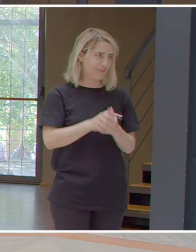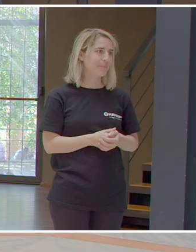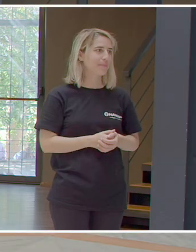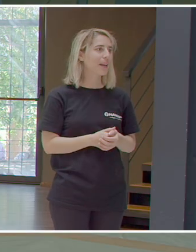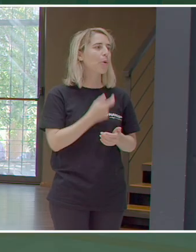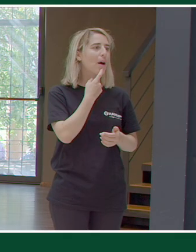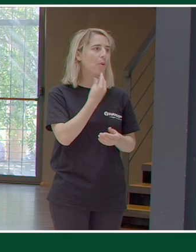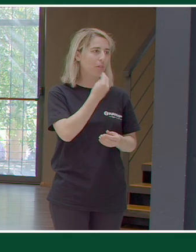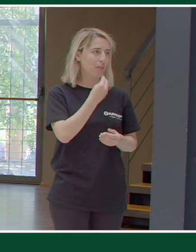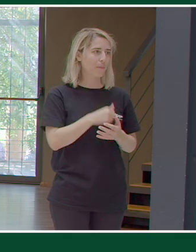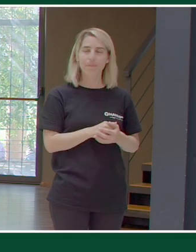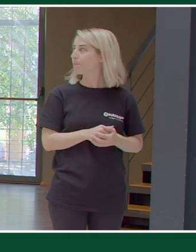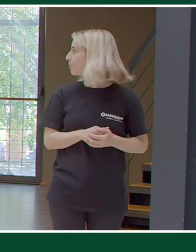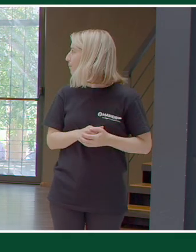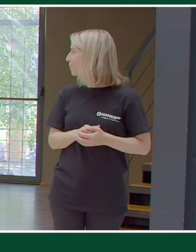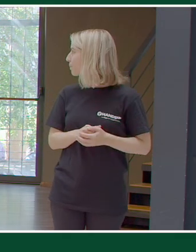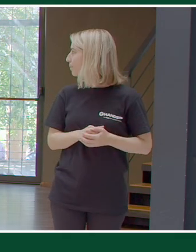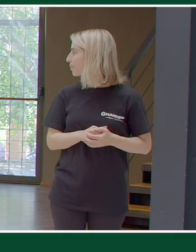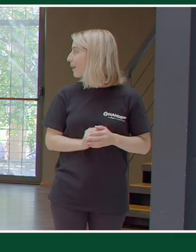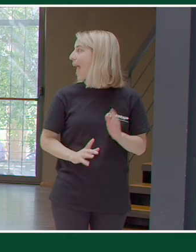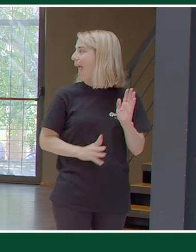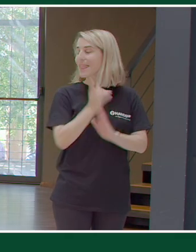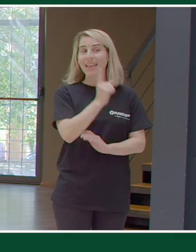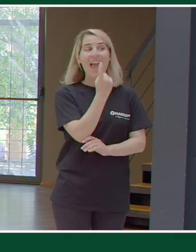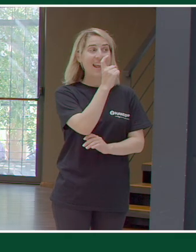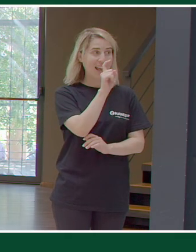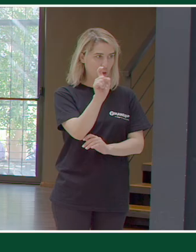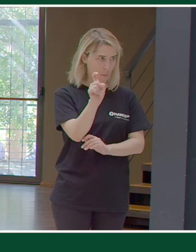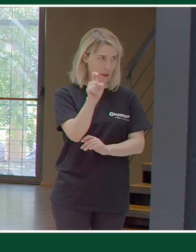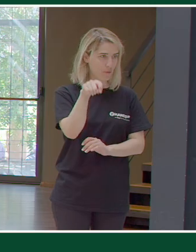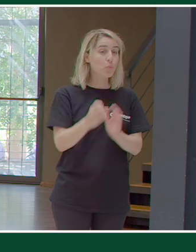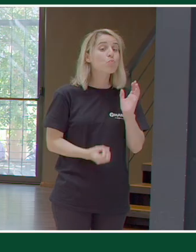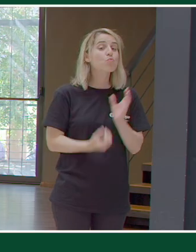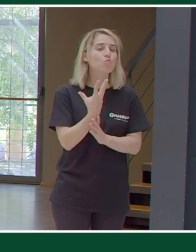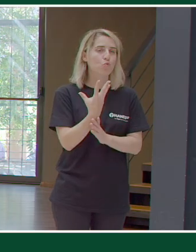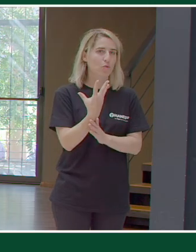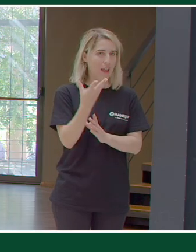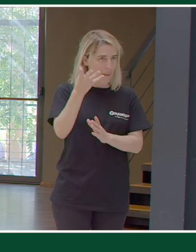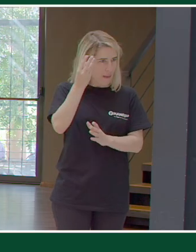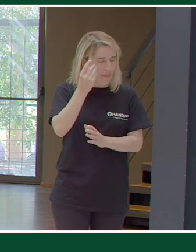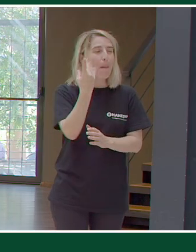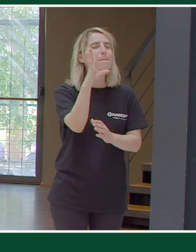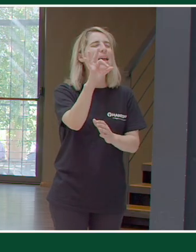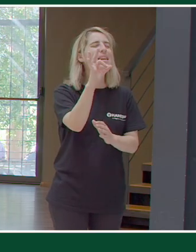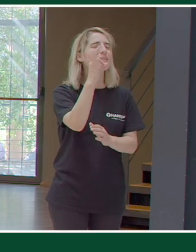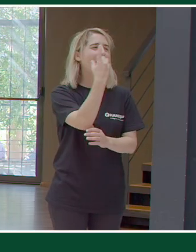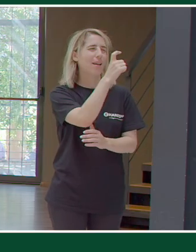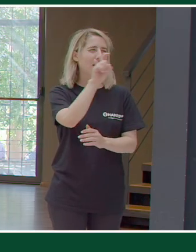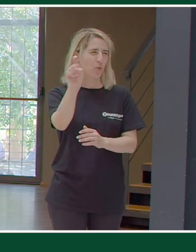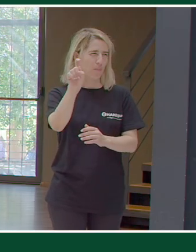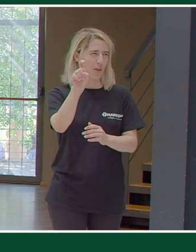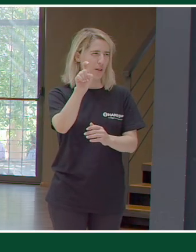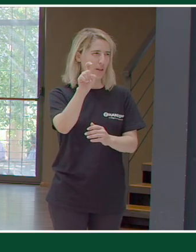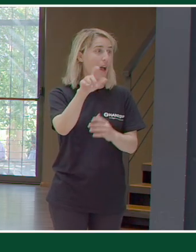million deaths. This is an old number because, as I just told you, the newer numbers, it's 15 million deaths per year are caused